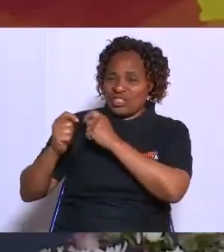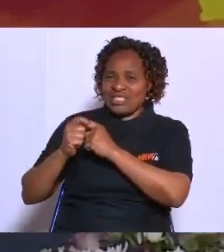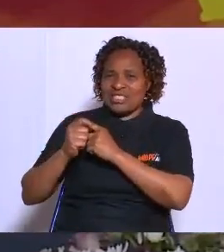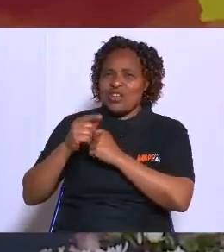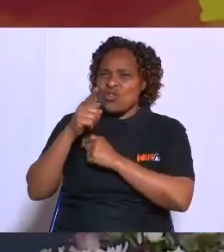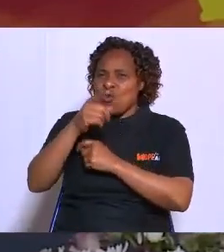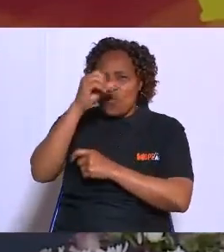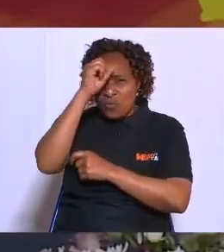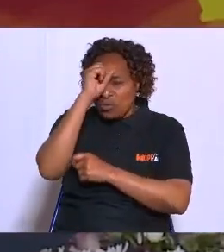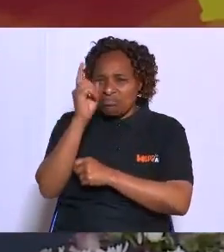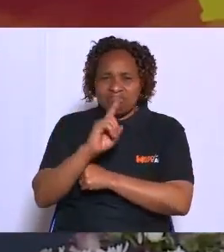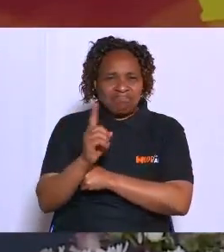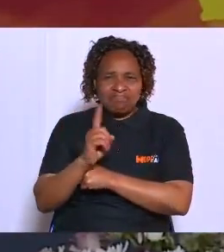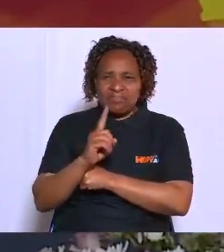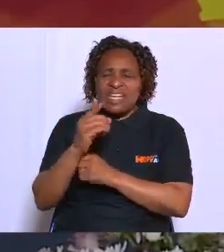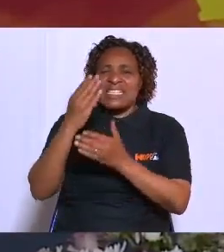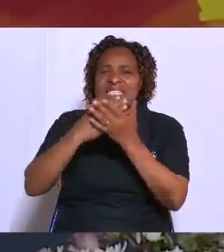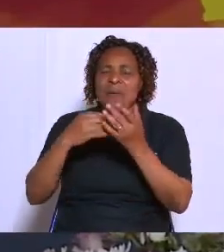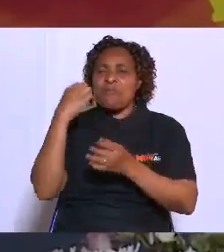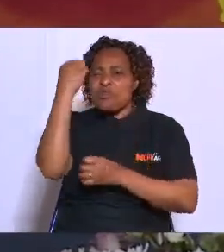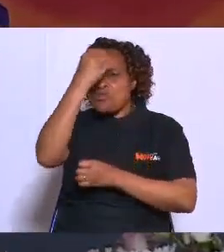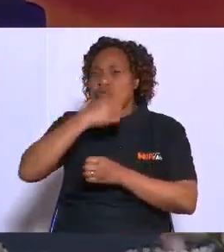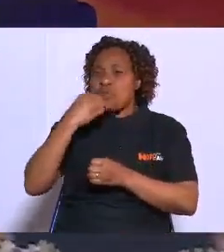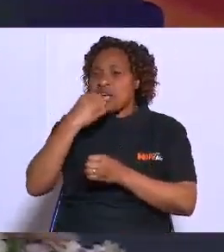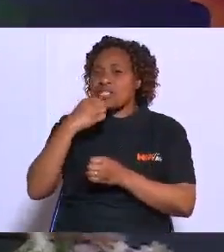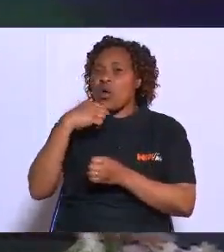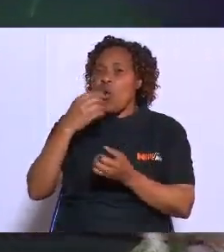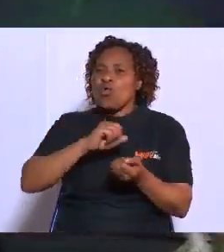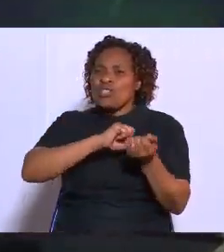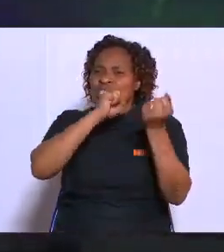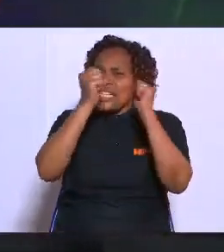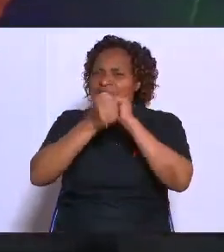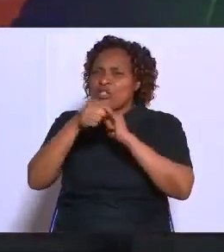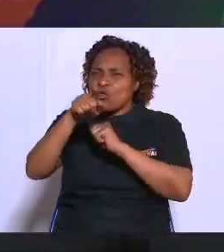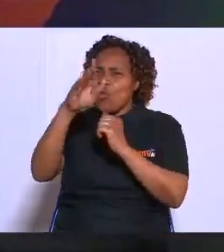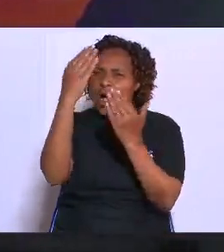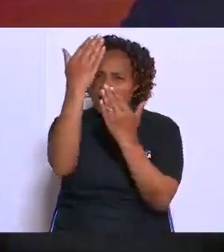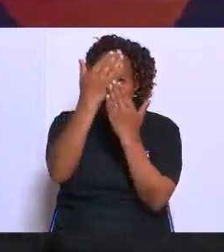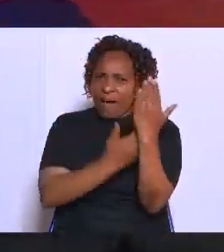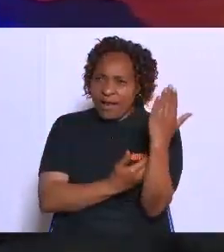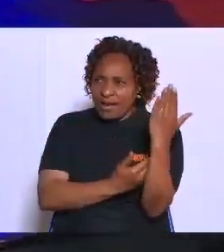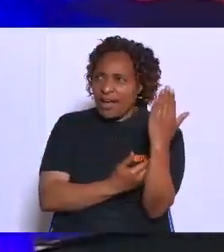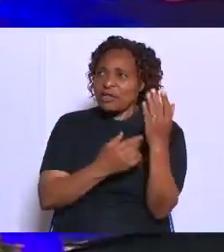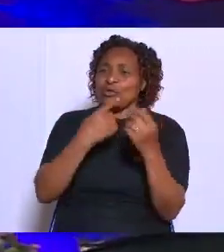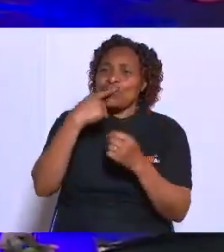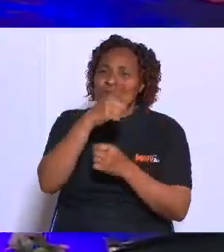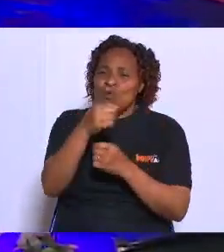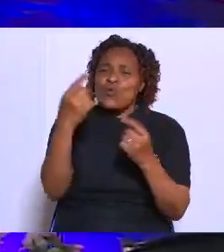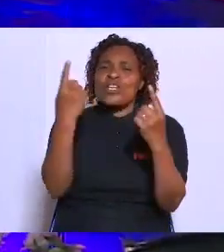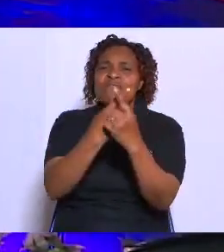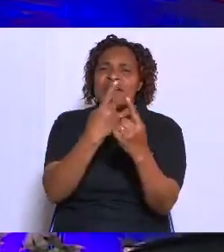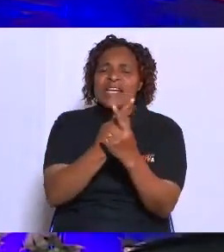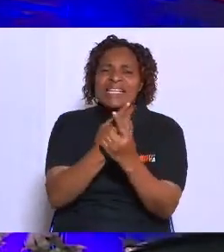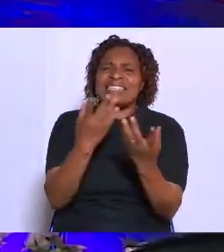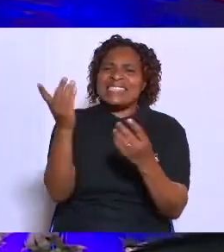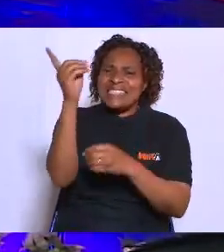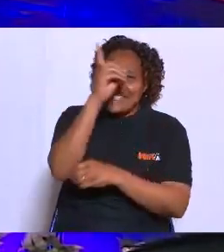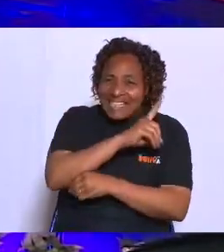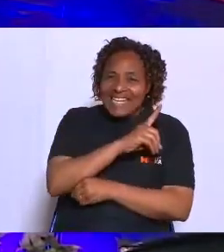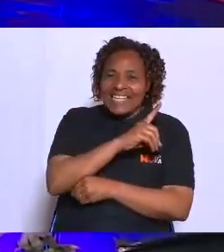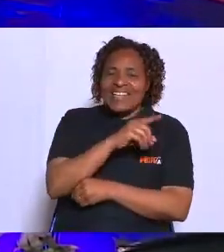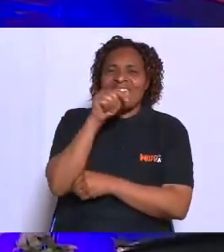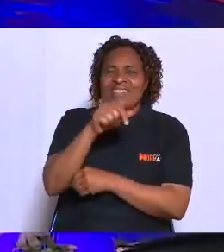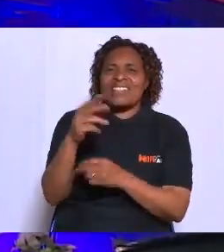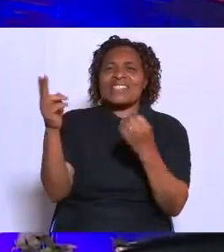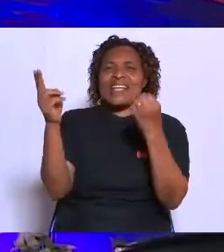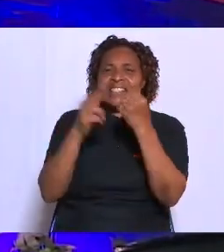fooled by some Europeans who have changed your calendar to tell you a different day is the